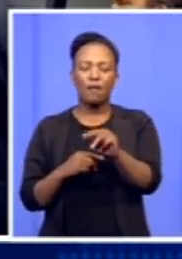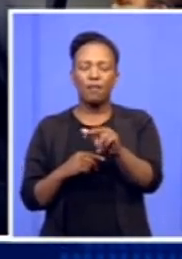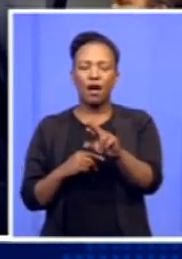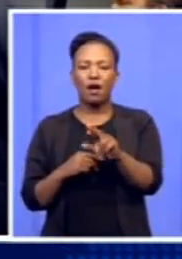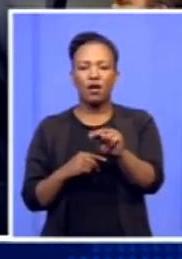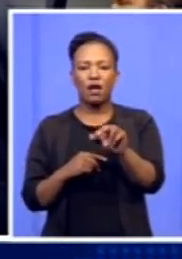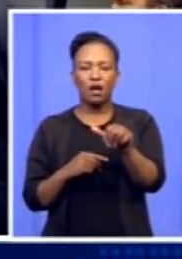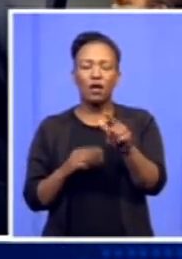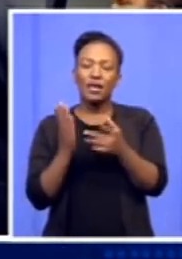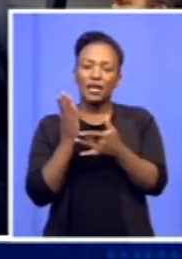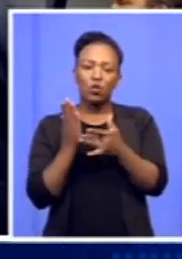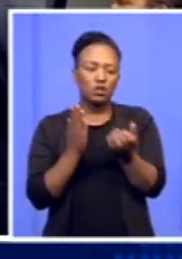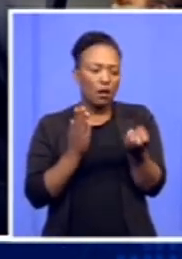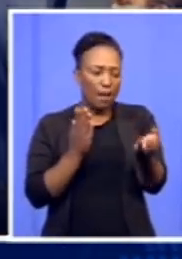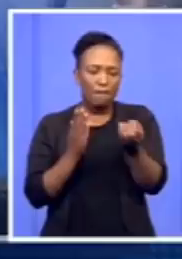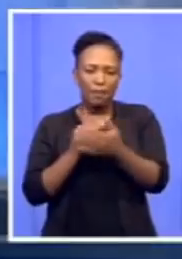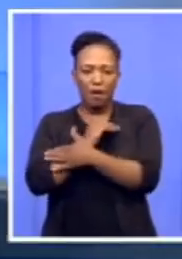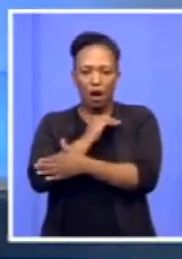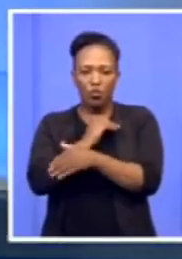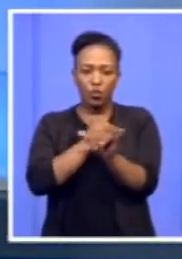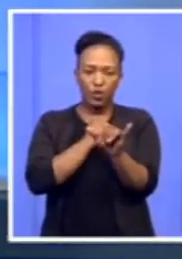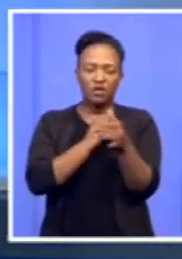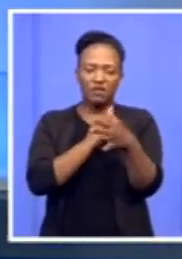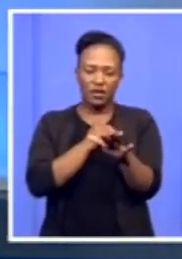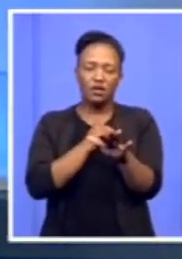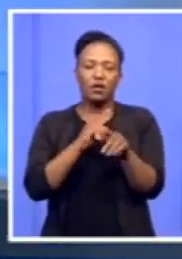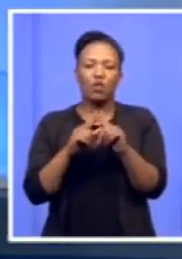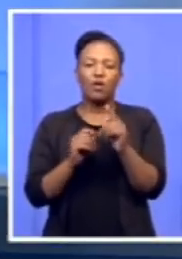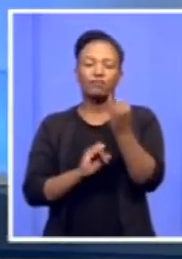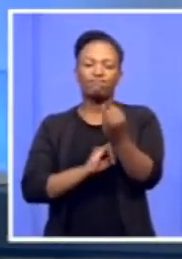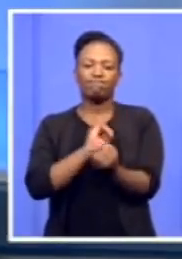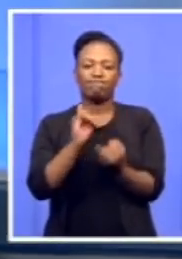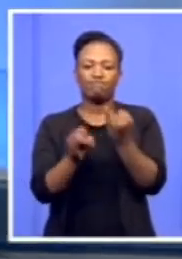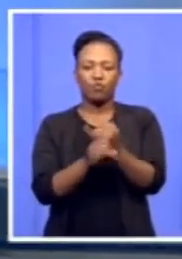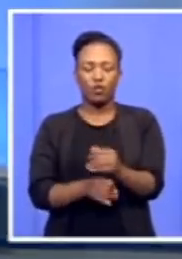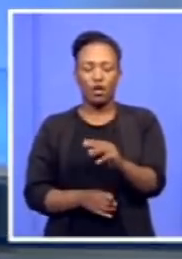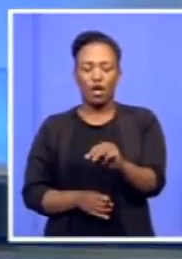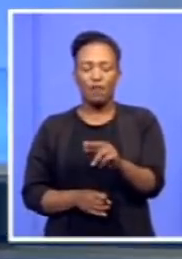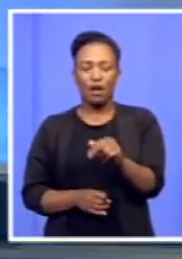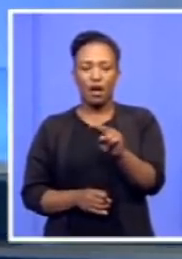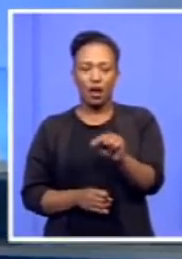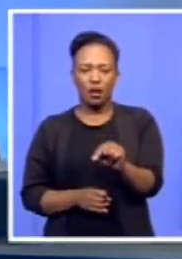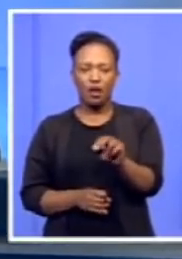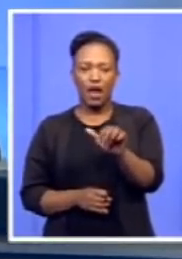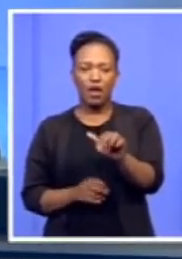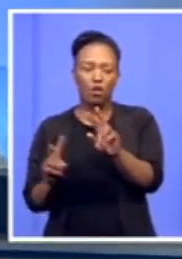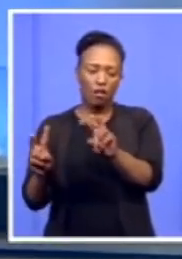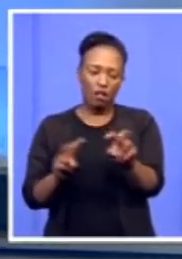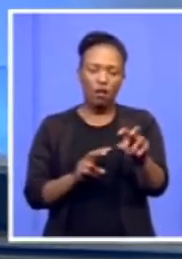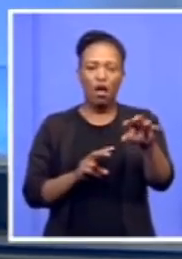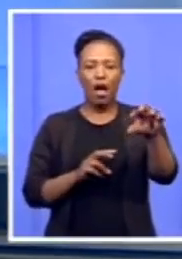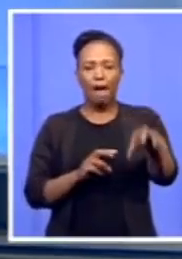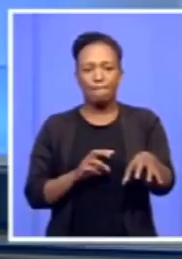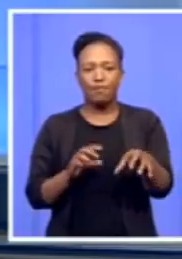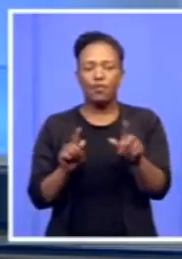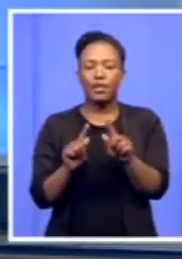part of the global mRNA technology transfer hub located in Cape Town, South Africa. You heard the names there. The